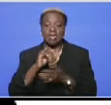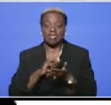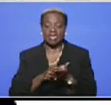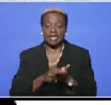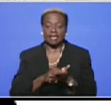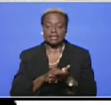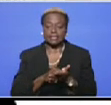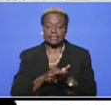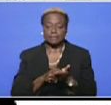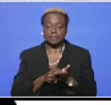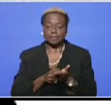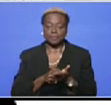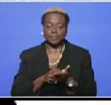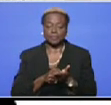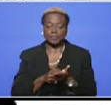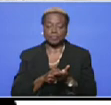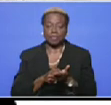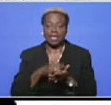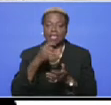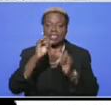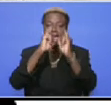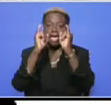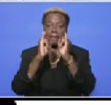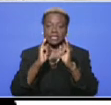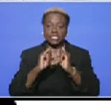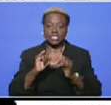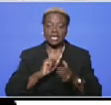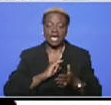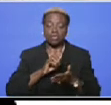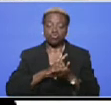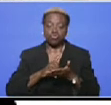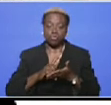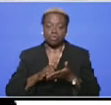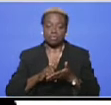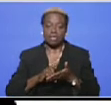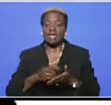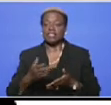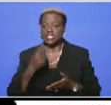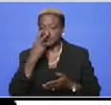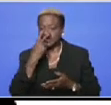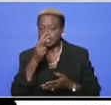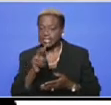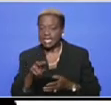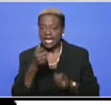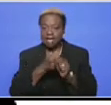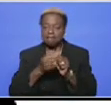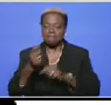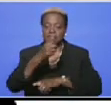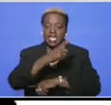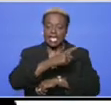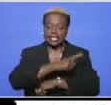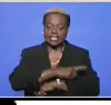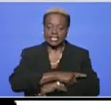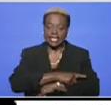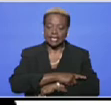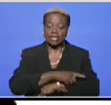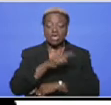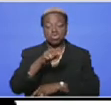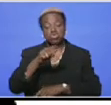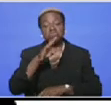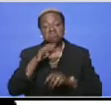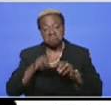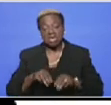that the images that I draw are things that we see every day, and you might just walk